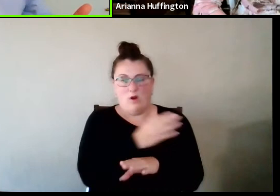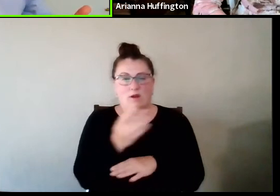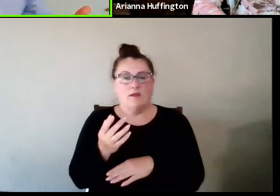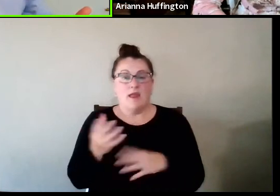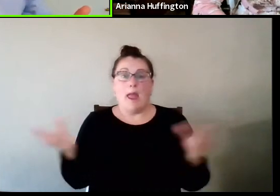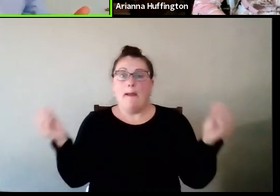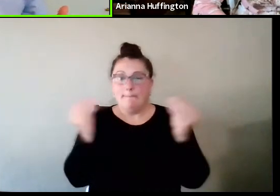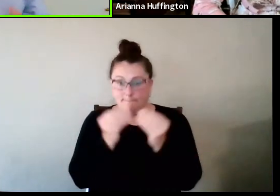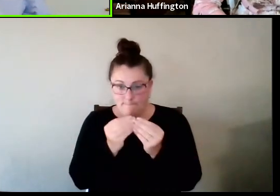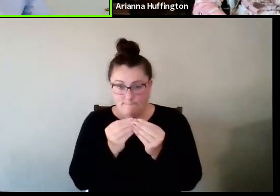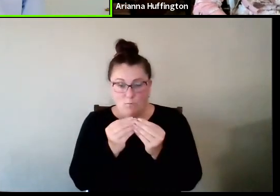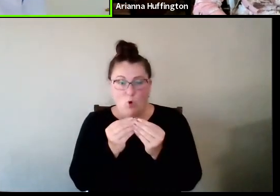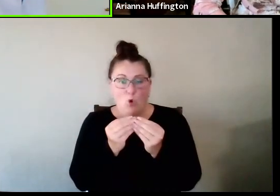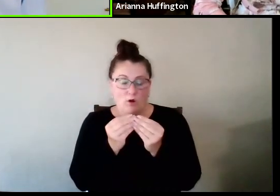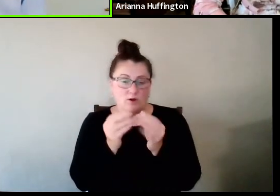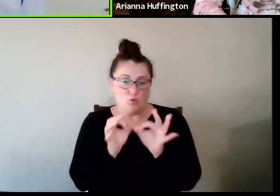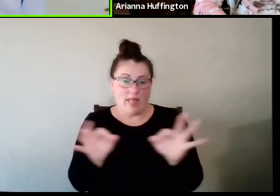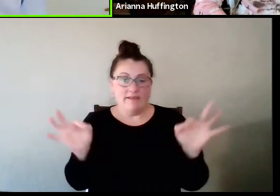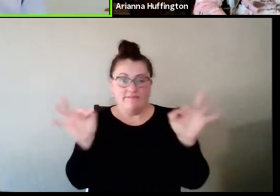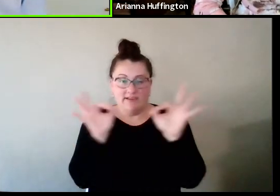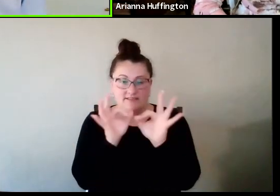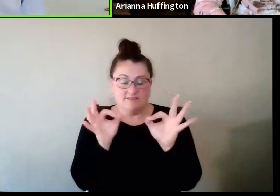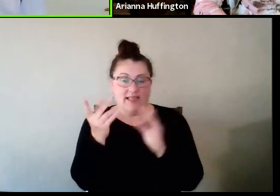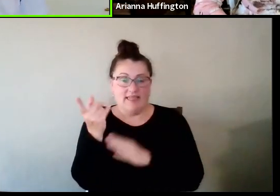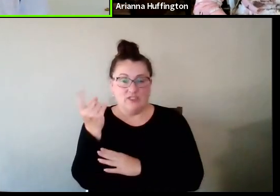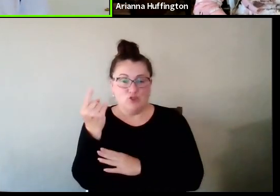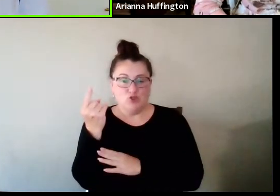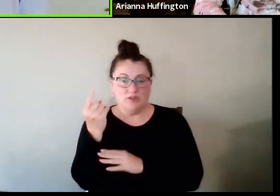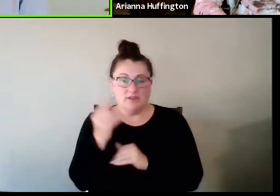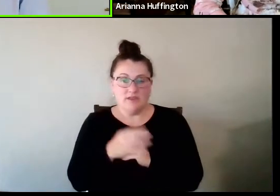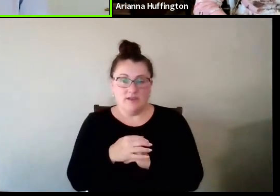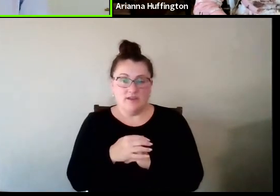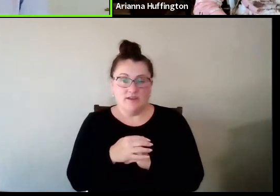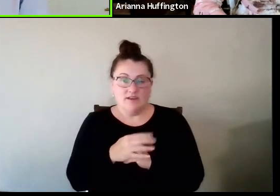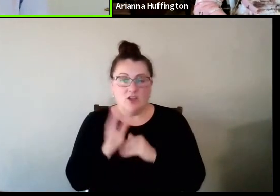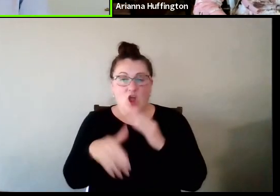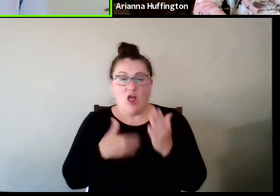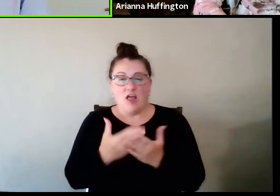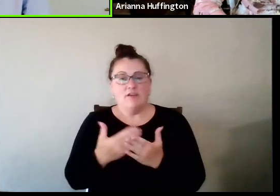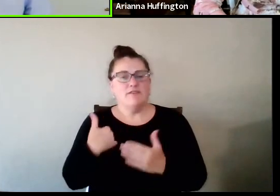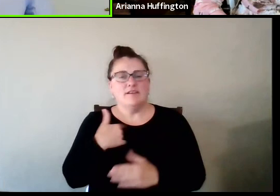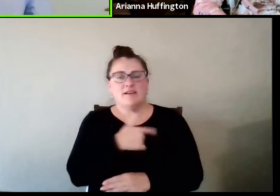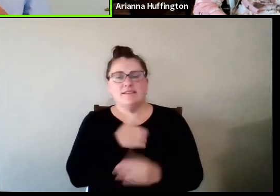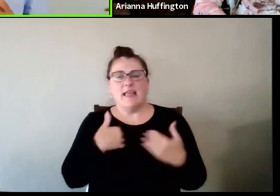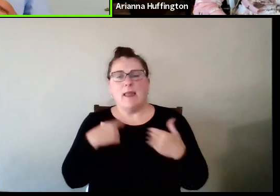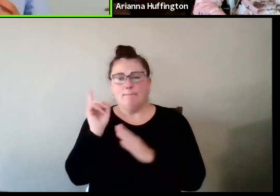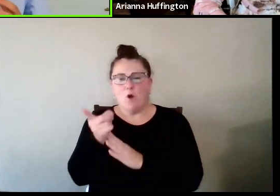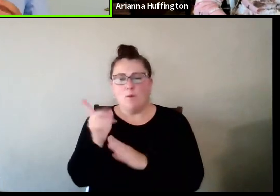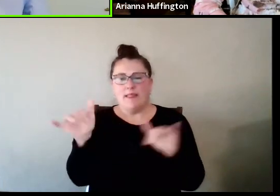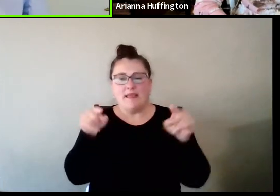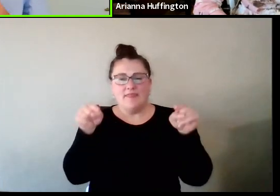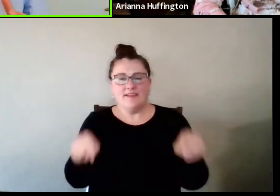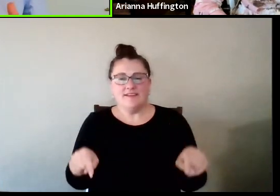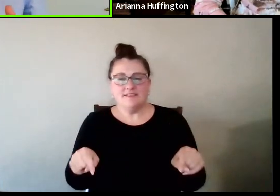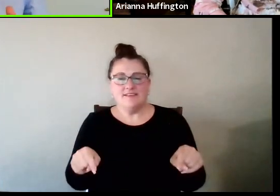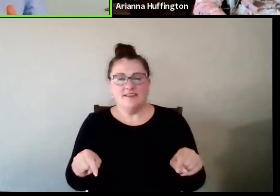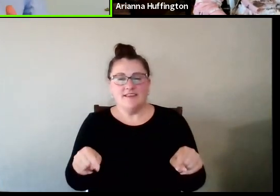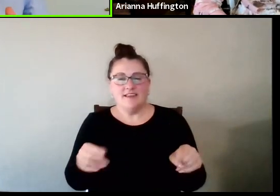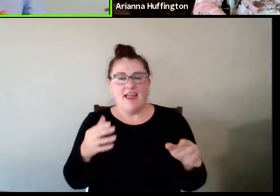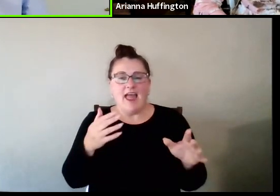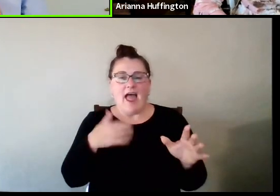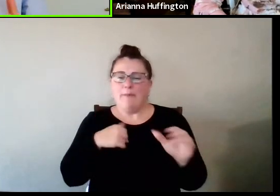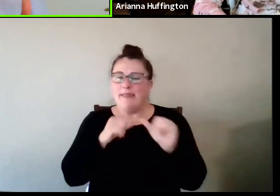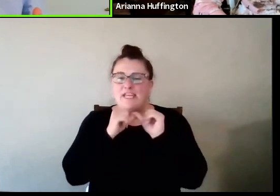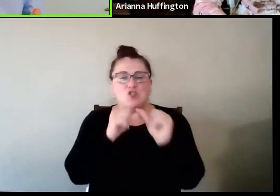even more relevant. And there was a moment, Arianna, last year, maybe all of us probably had a moment like this, where even though I'm the eternal